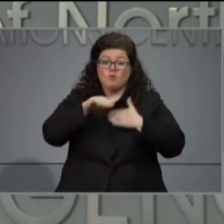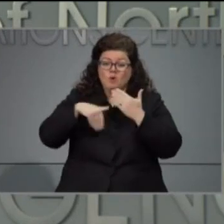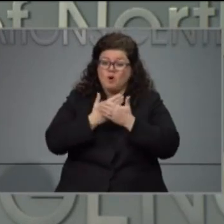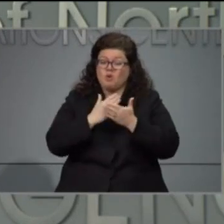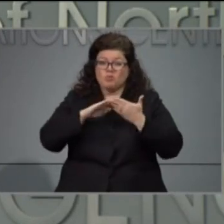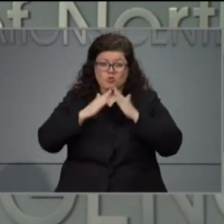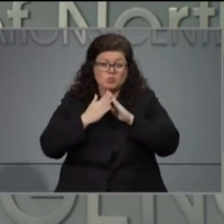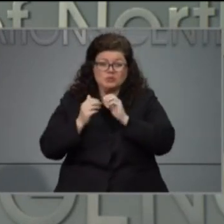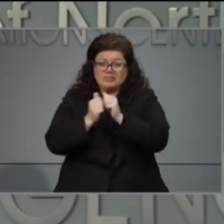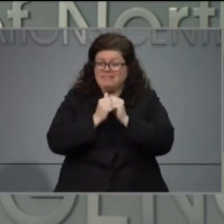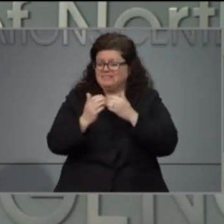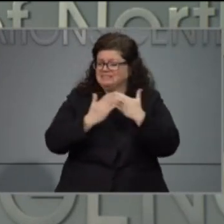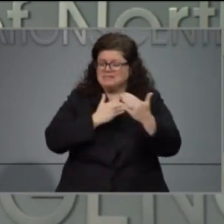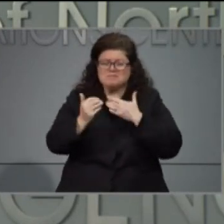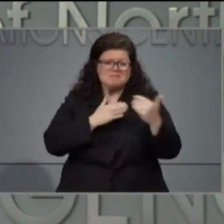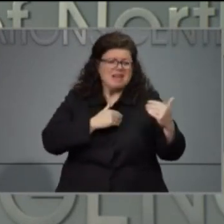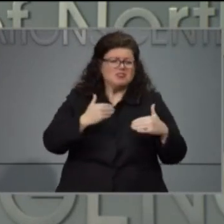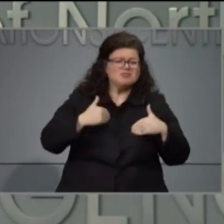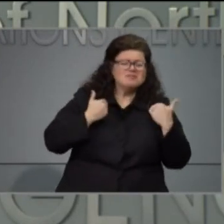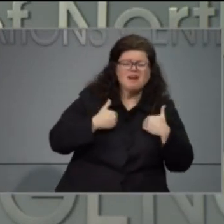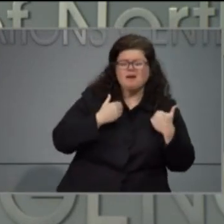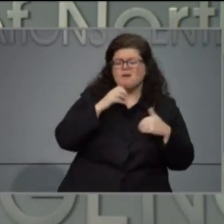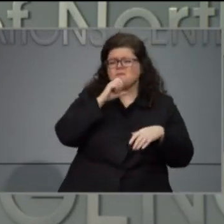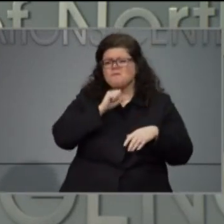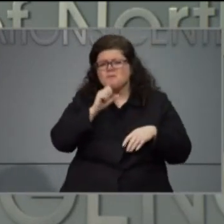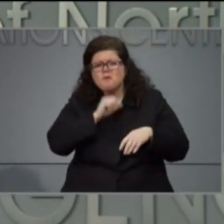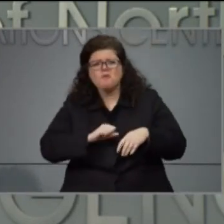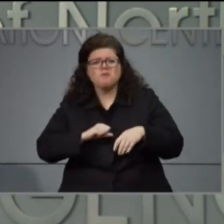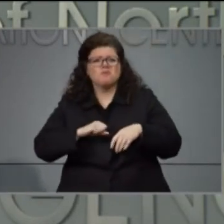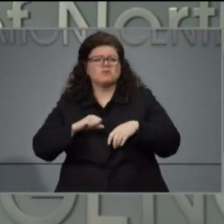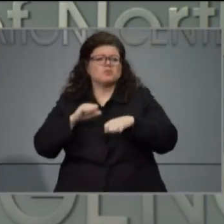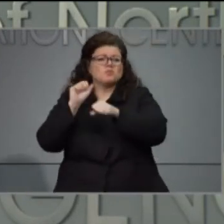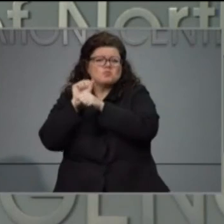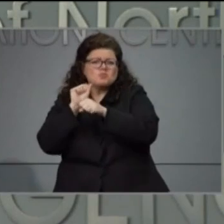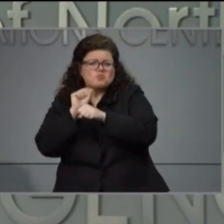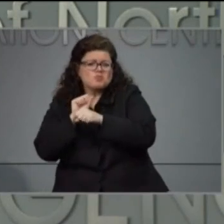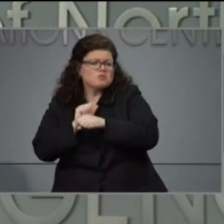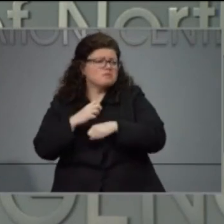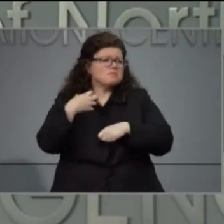young and old, employers and employees.